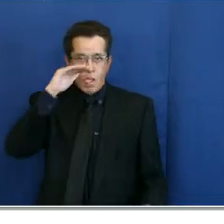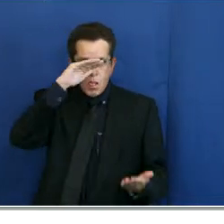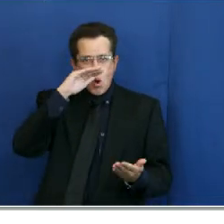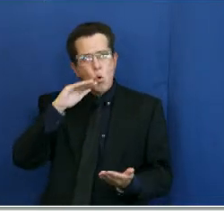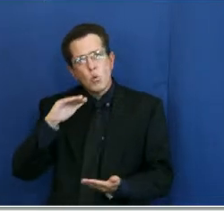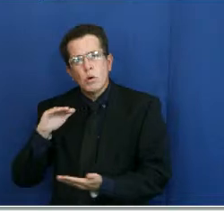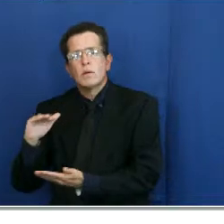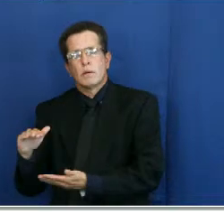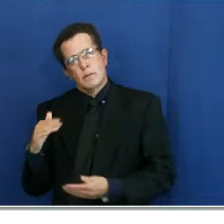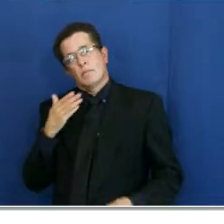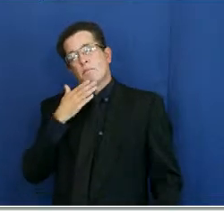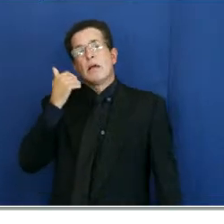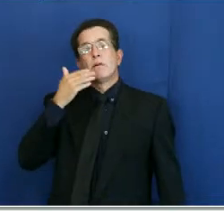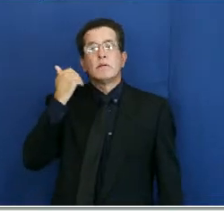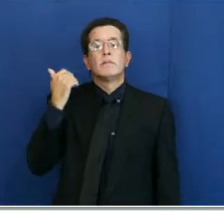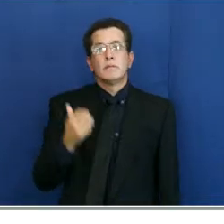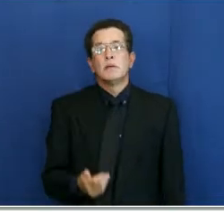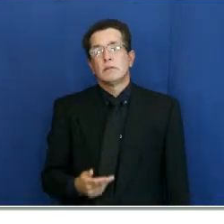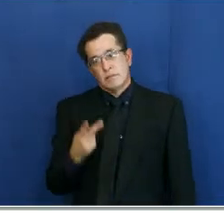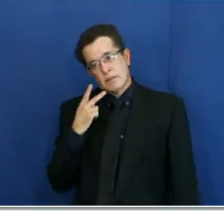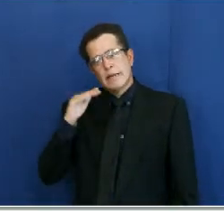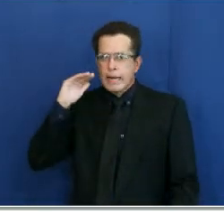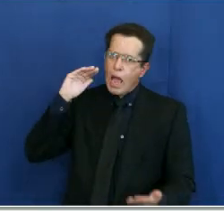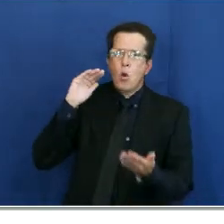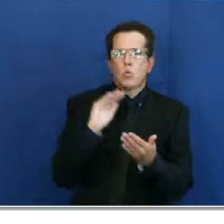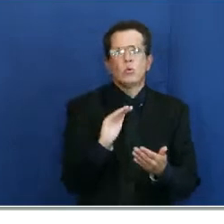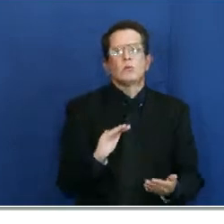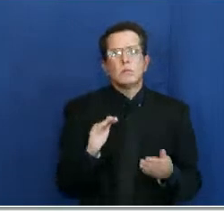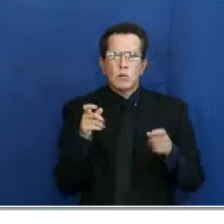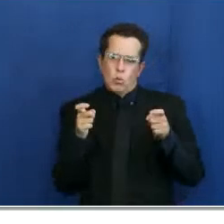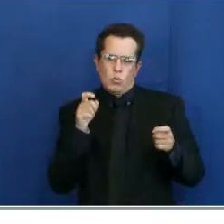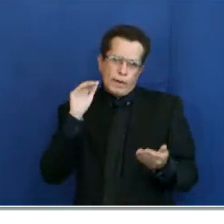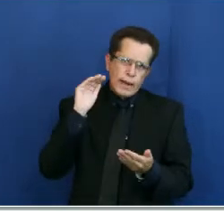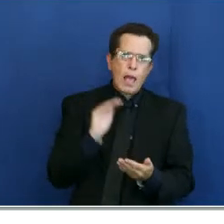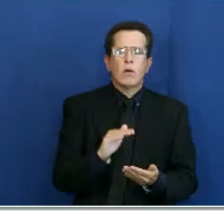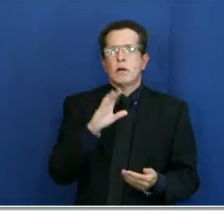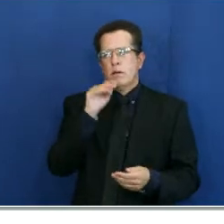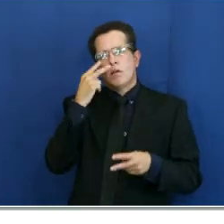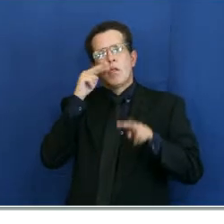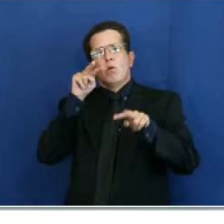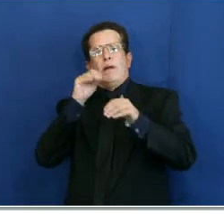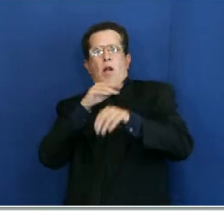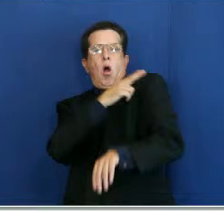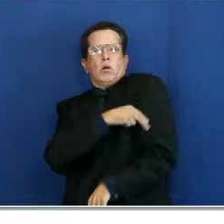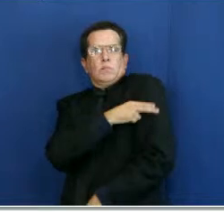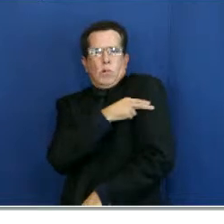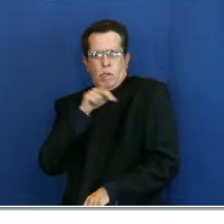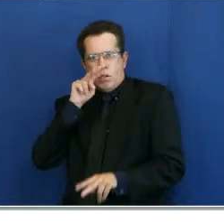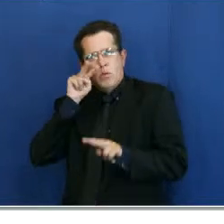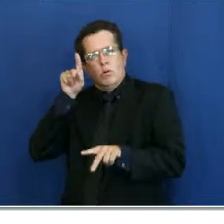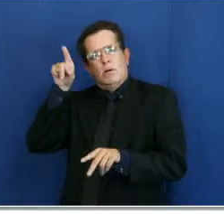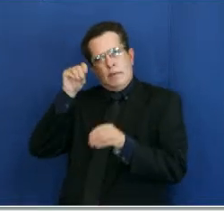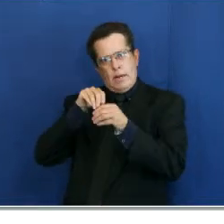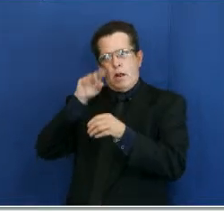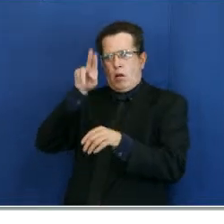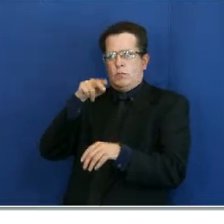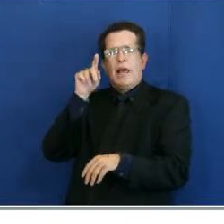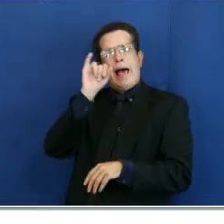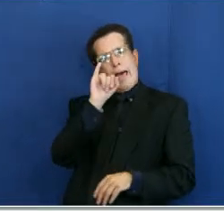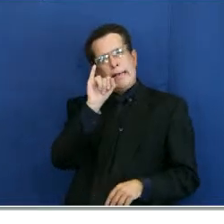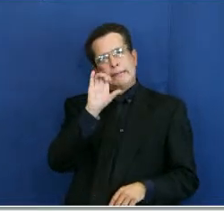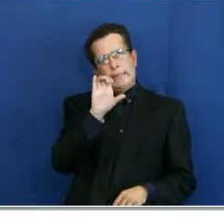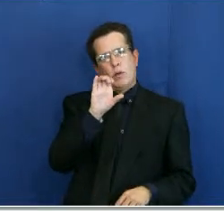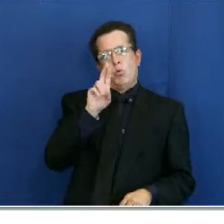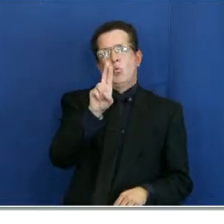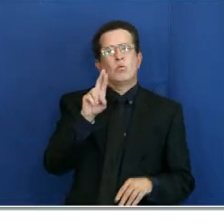in terms of trending down. Next, in terms of our hospital census, our ICU, COVID-related ICU, is